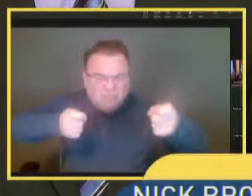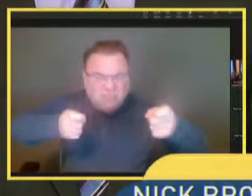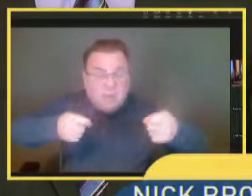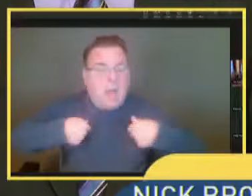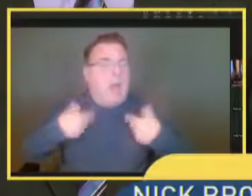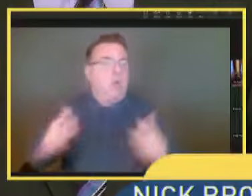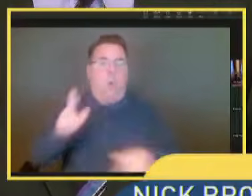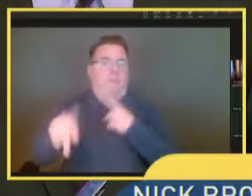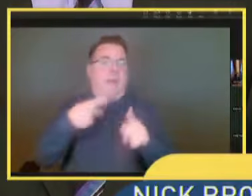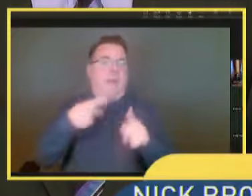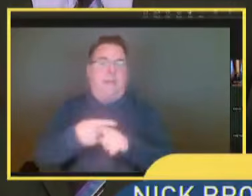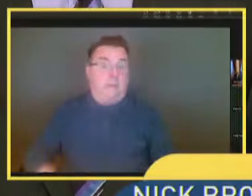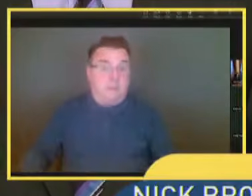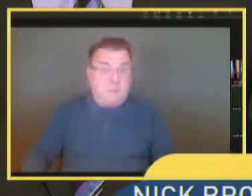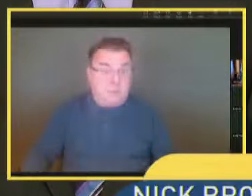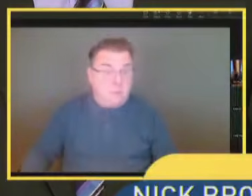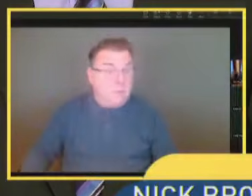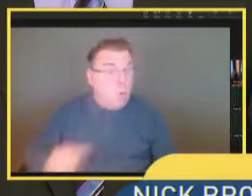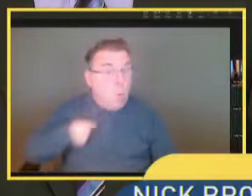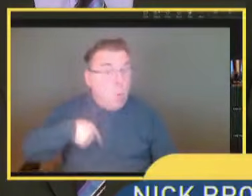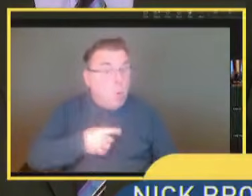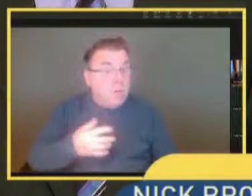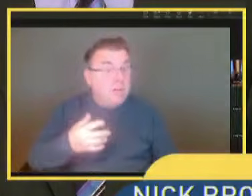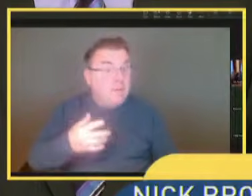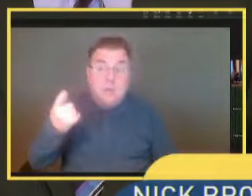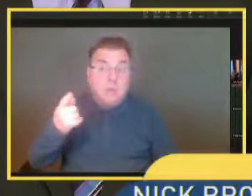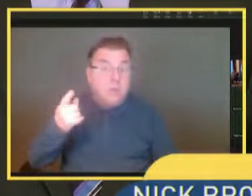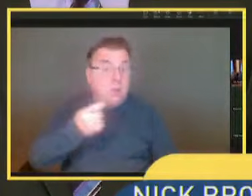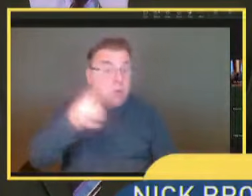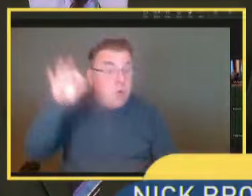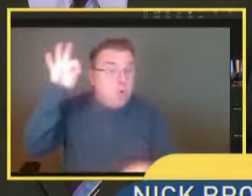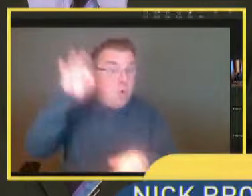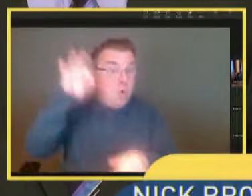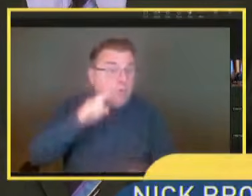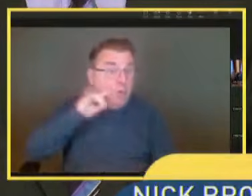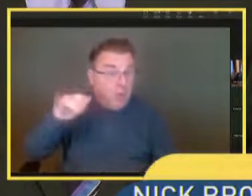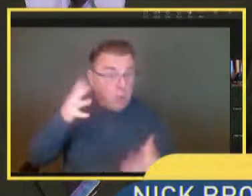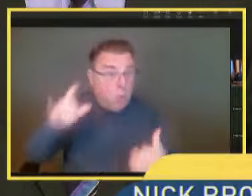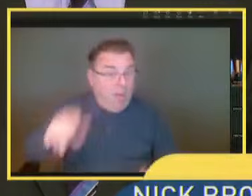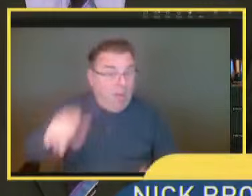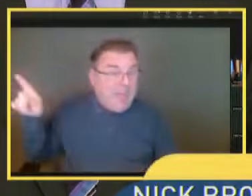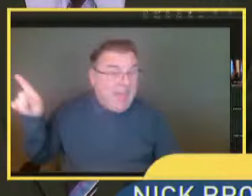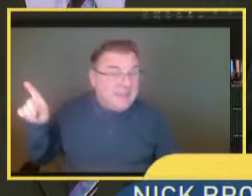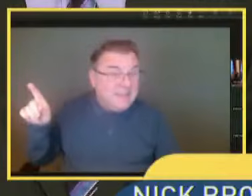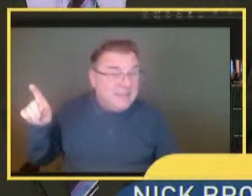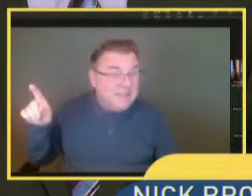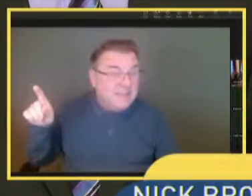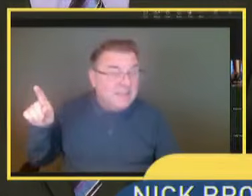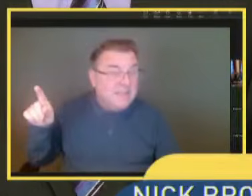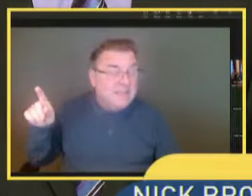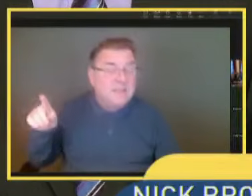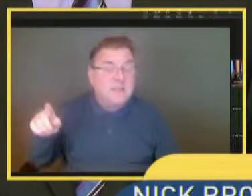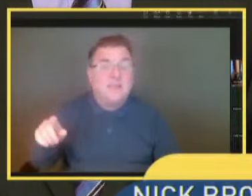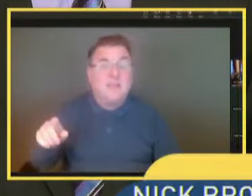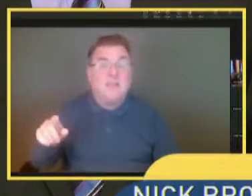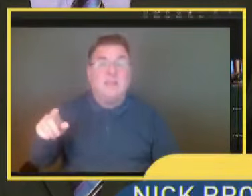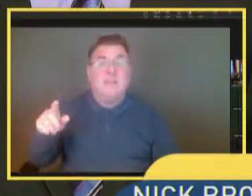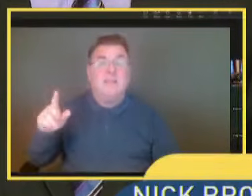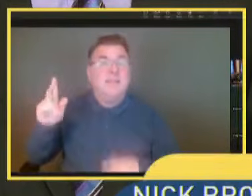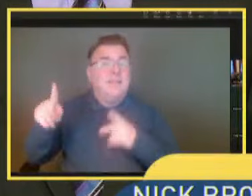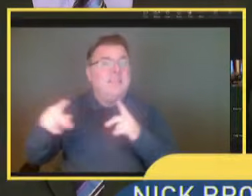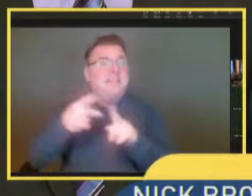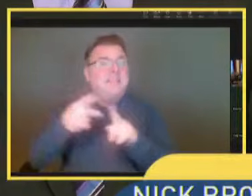that this is why the majority of voters put Donald Trump back into the White House. I refuse to accept that such a reductive and